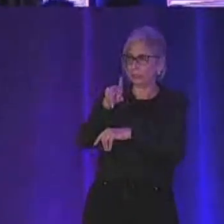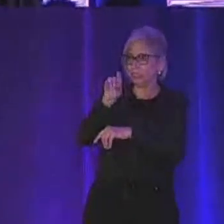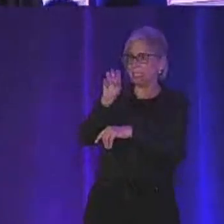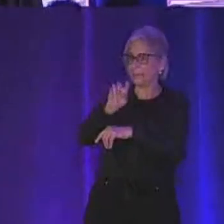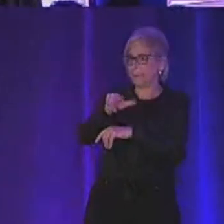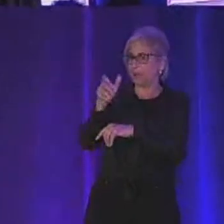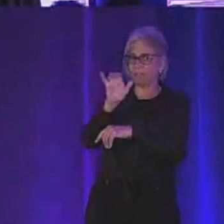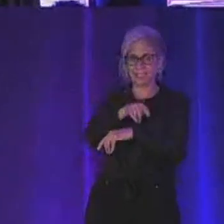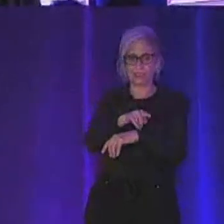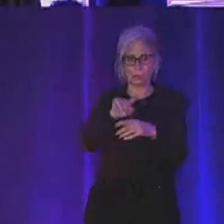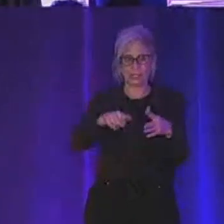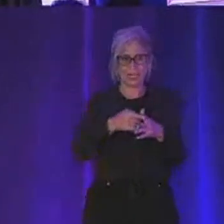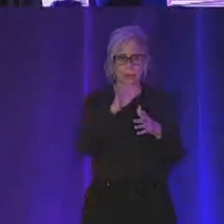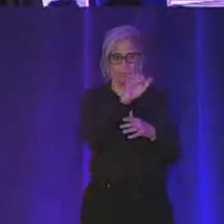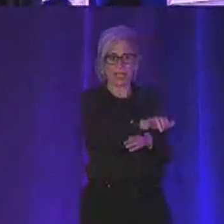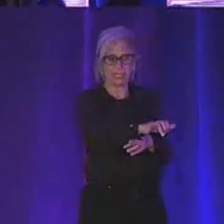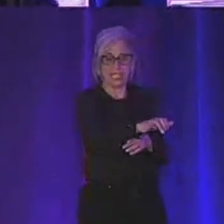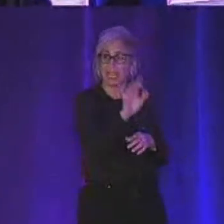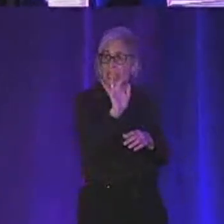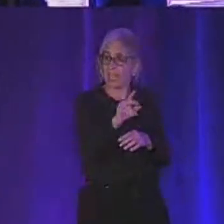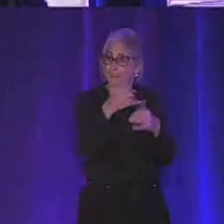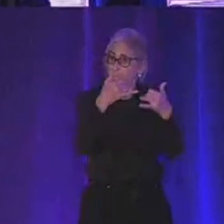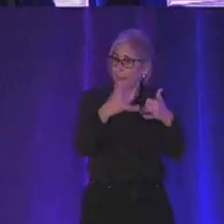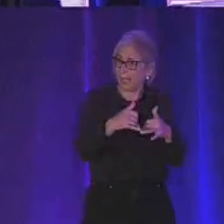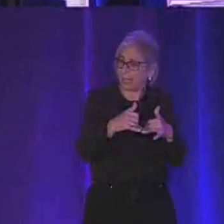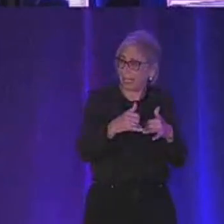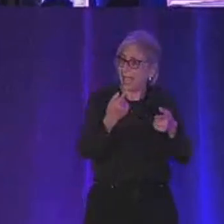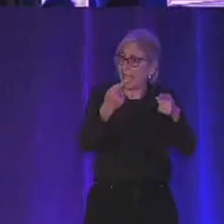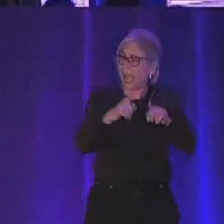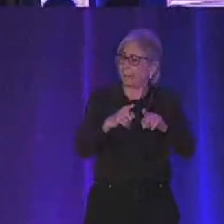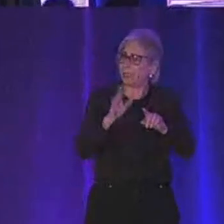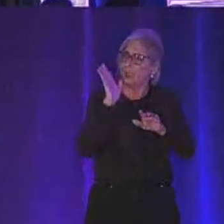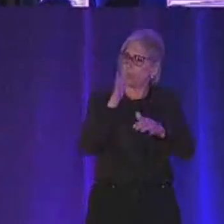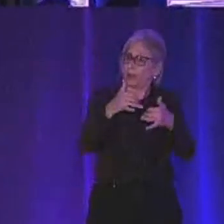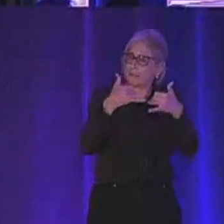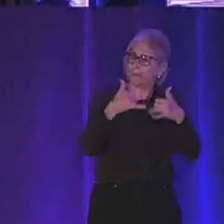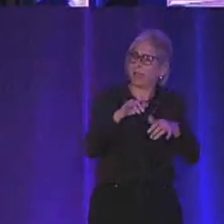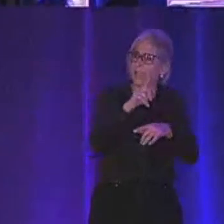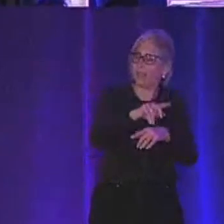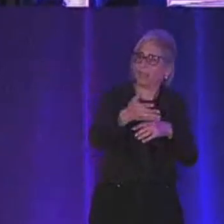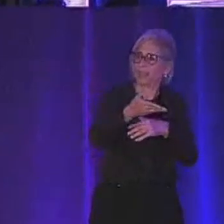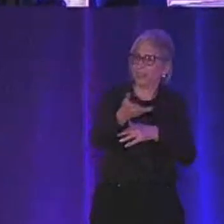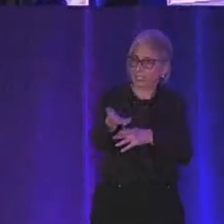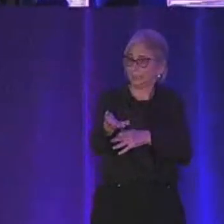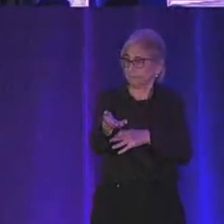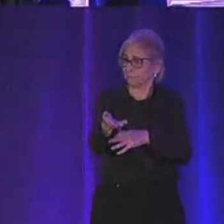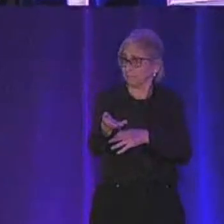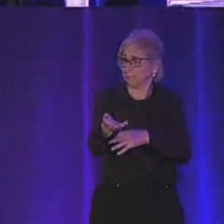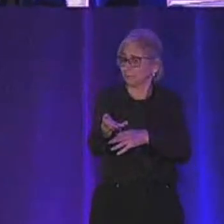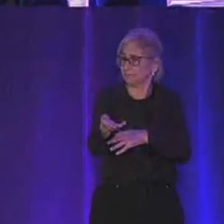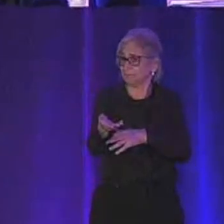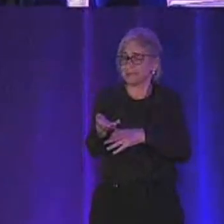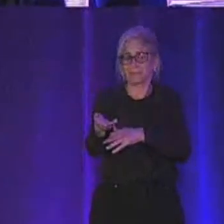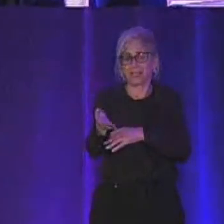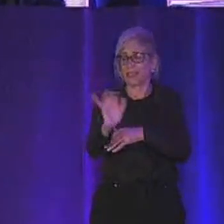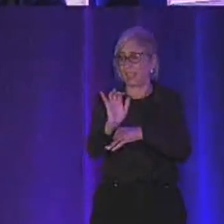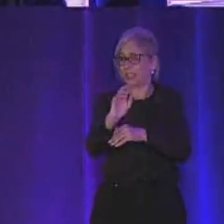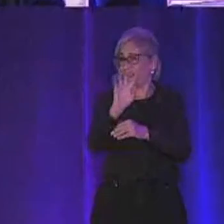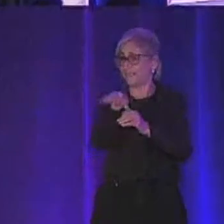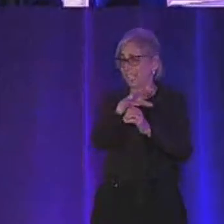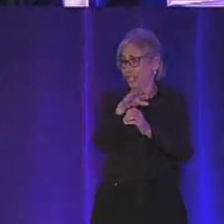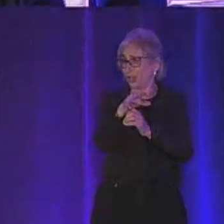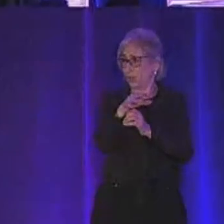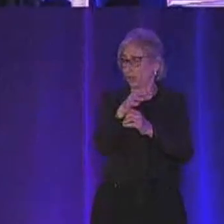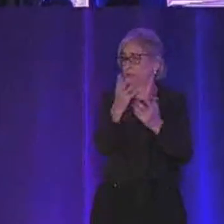with this. And if I hit play, what's going to happen is it will play the thing like a video, kind of like a